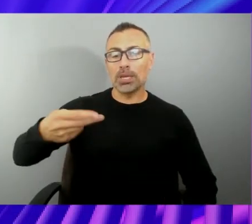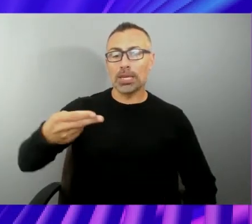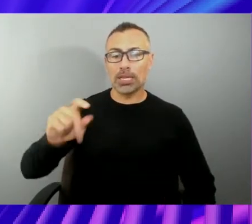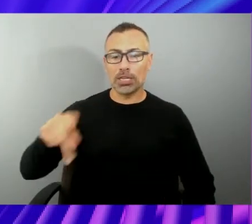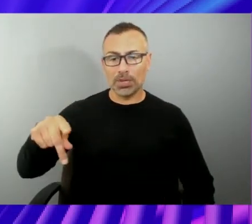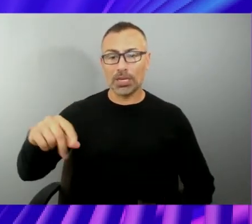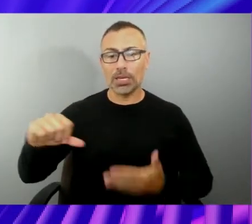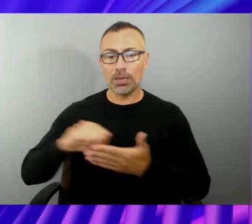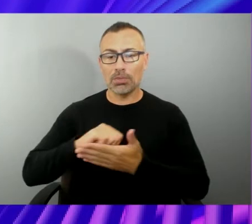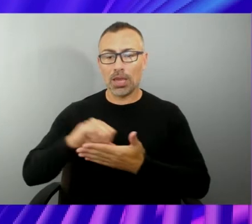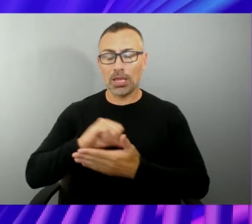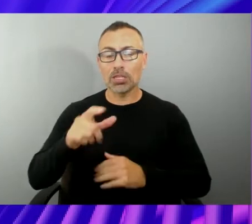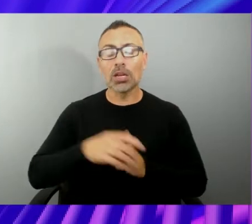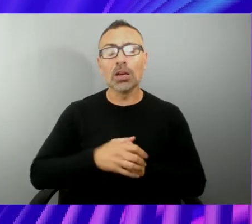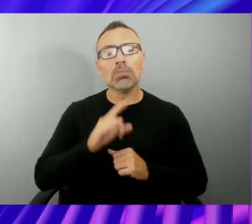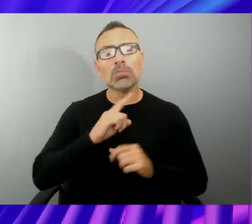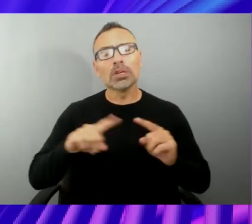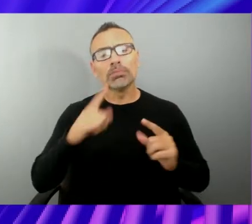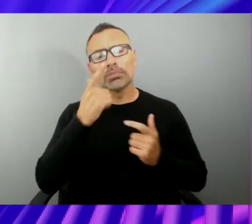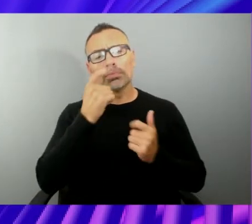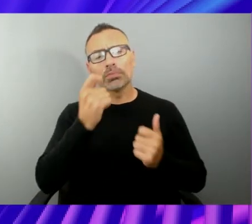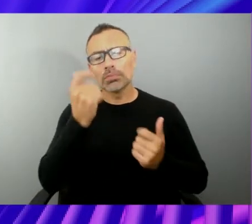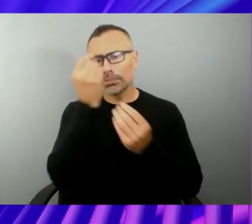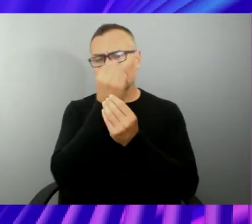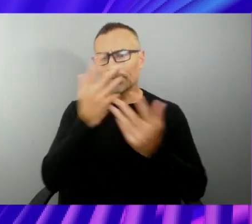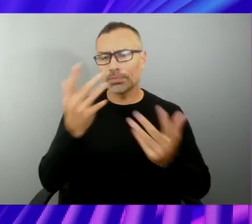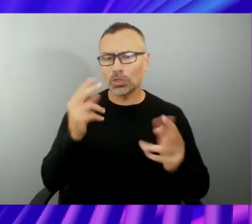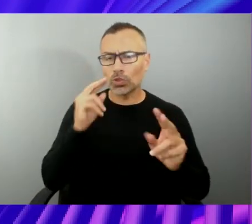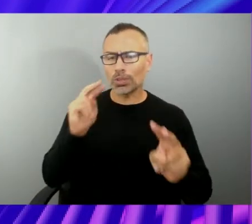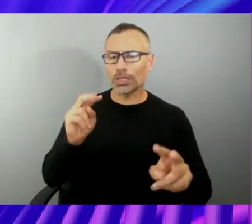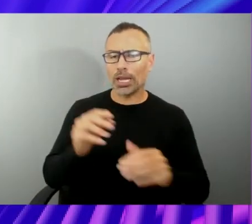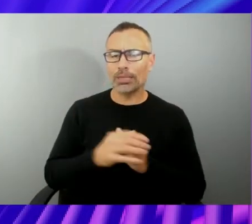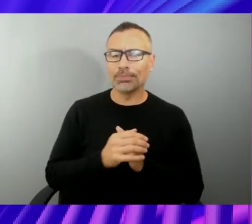information to take a look at when you're